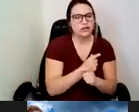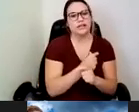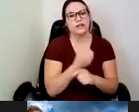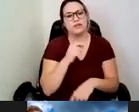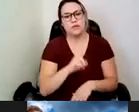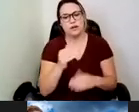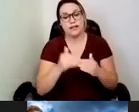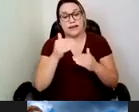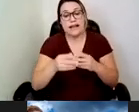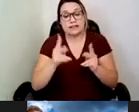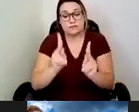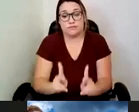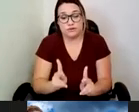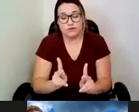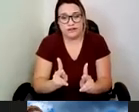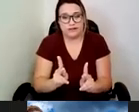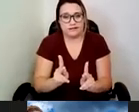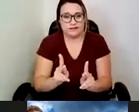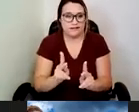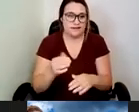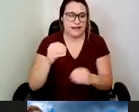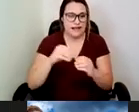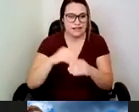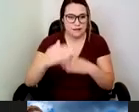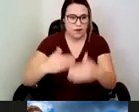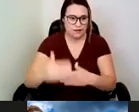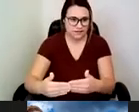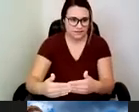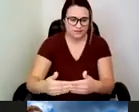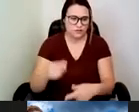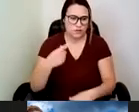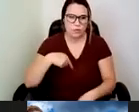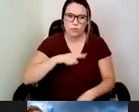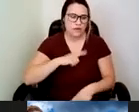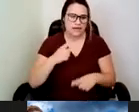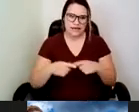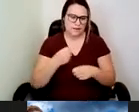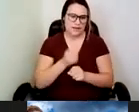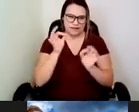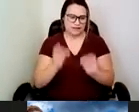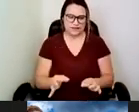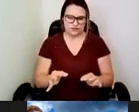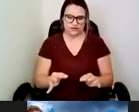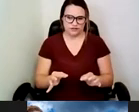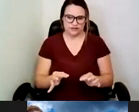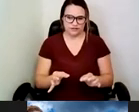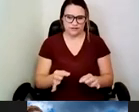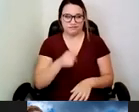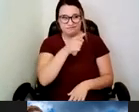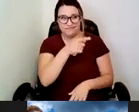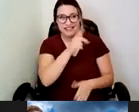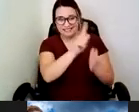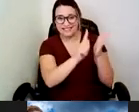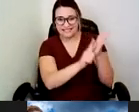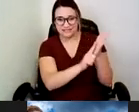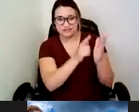in the decision tree. So we cannot unilaterally make those decisions. So that puts us at